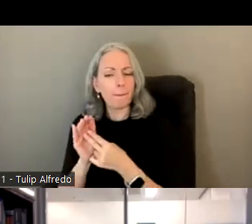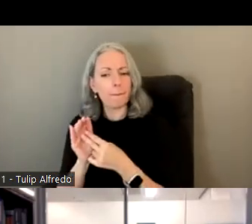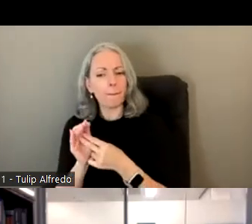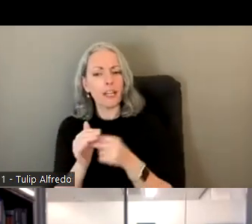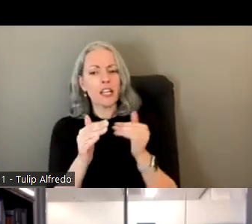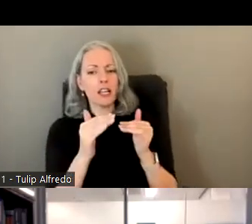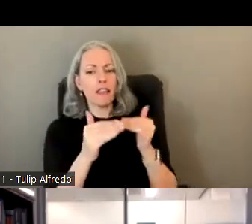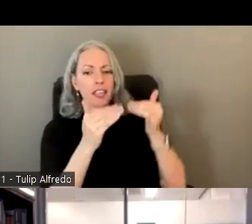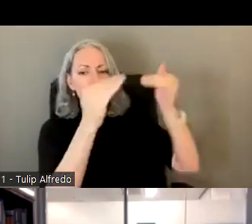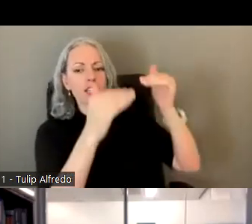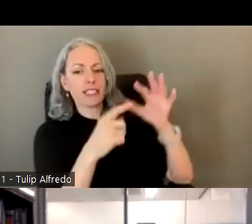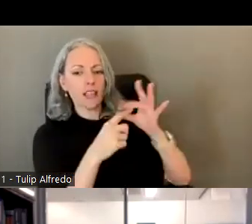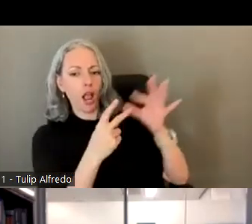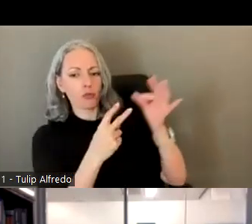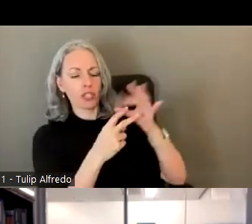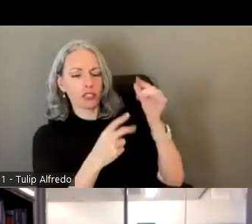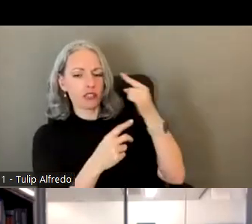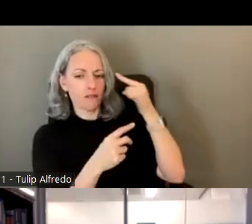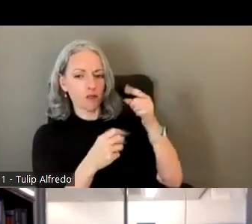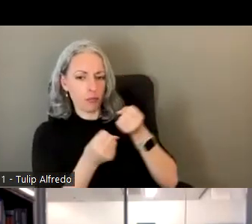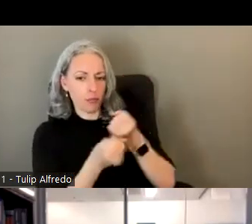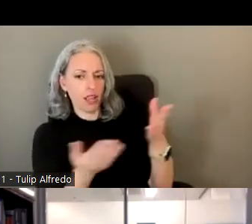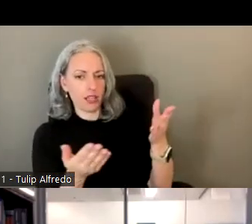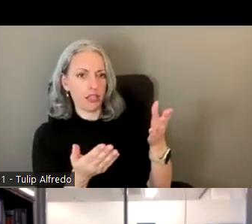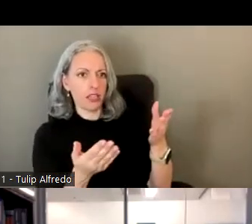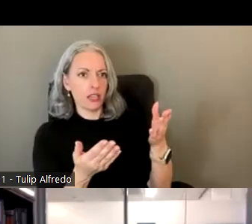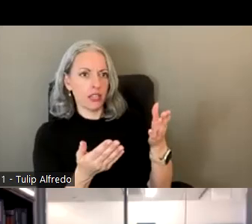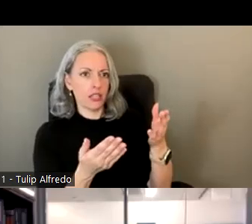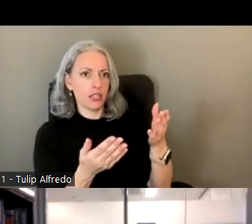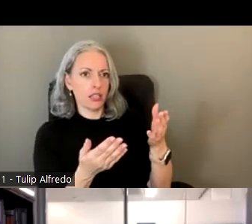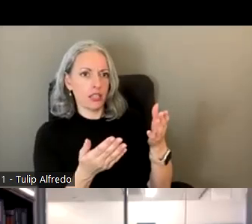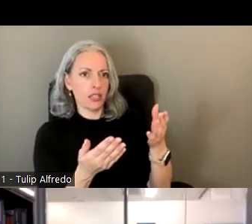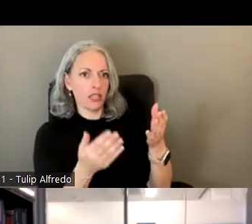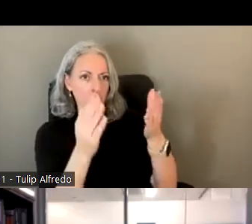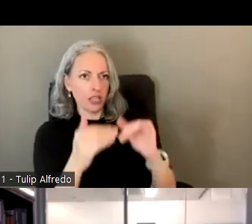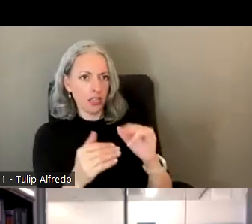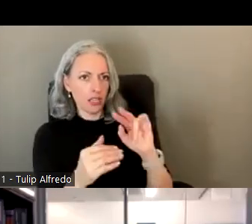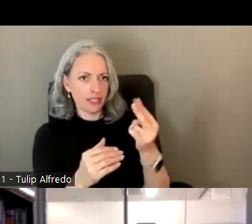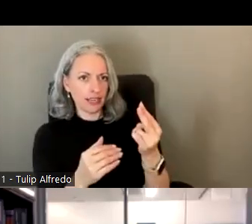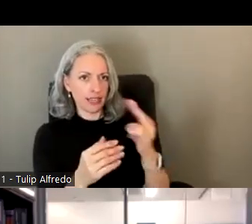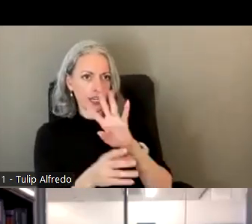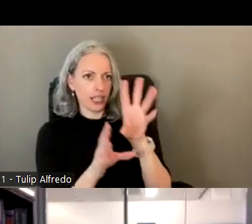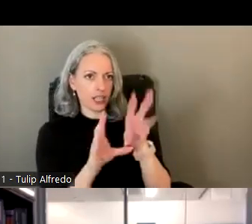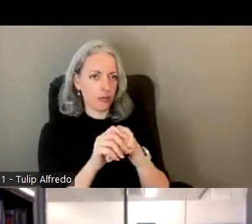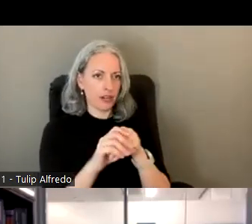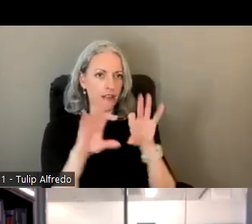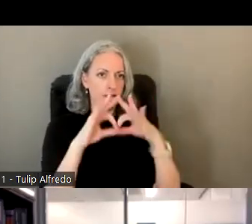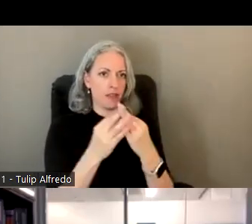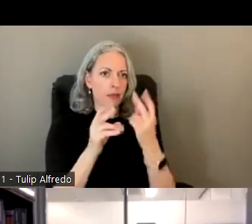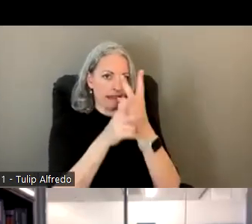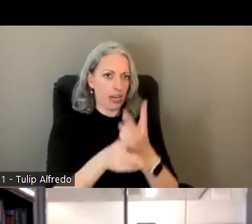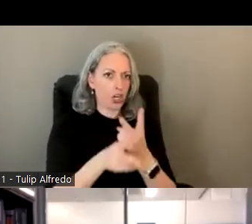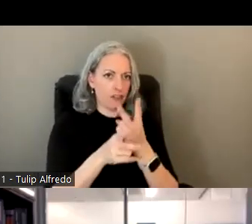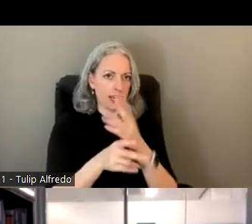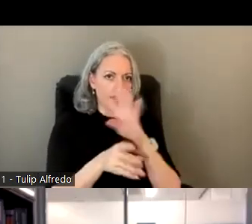increased options to provide care to individuals with dementia. Okay, perfect. Okay. And the second one is incorporate family caregiving into planning